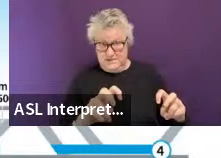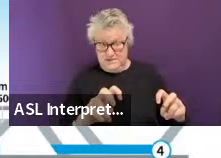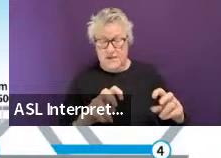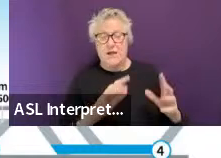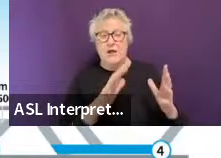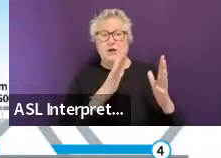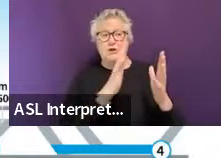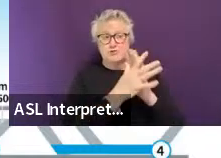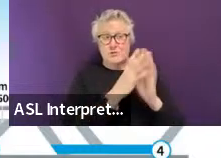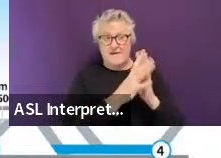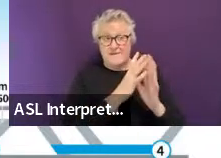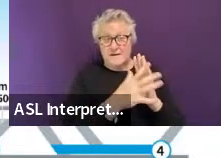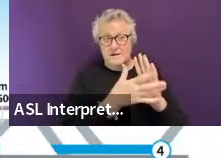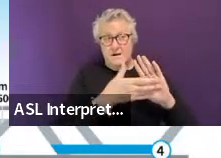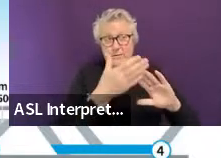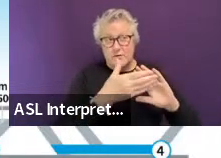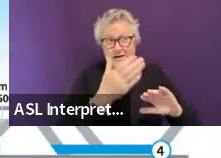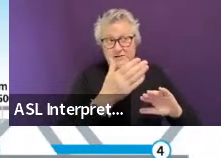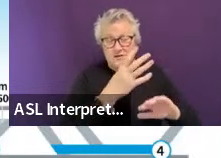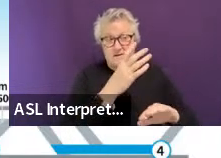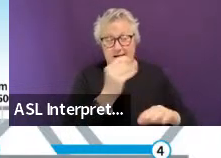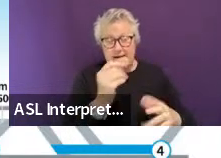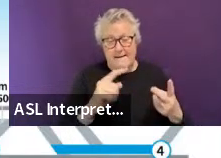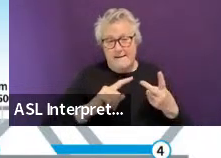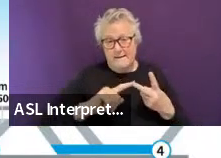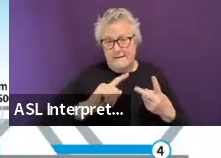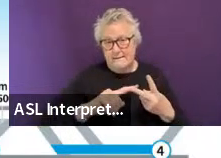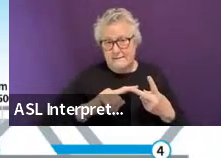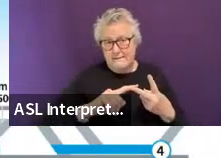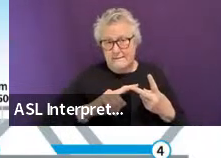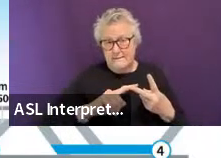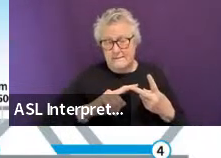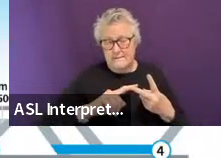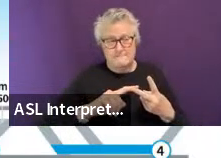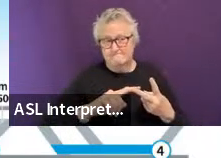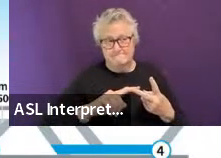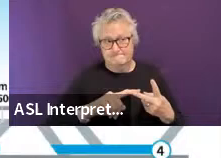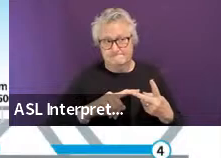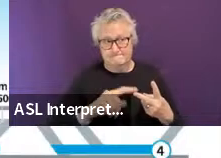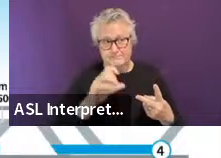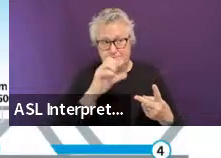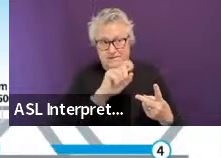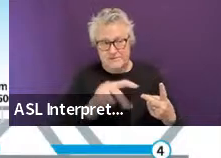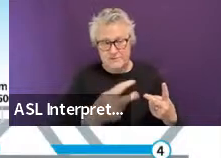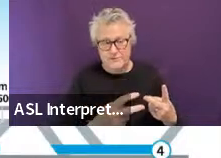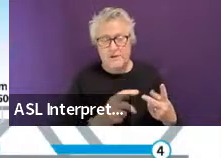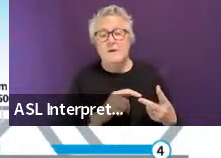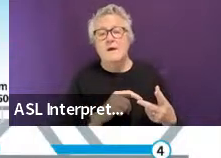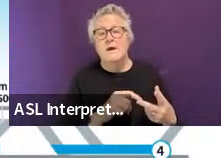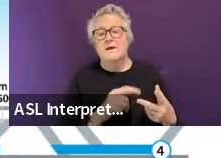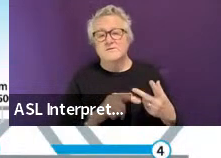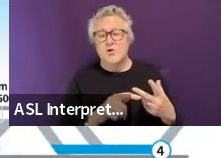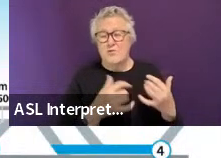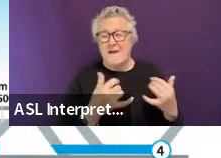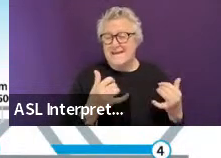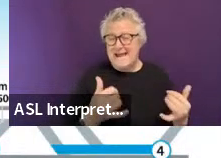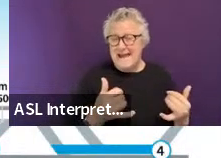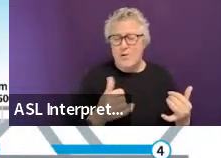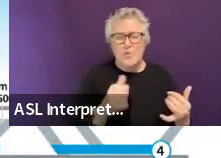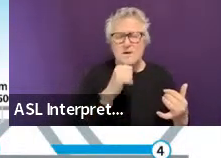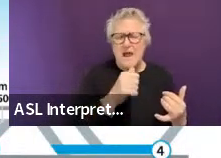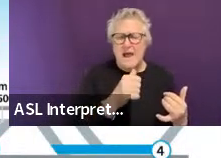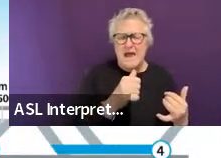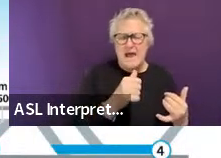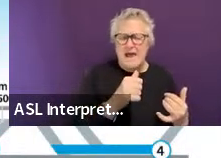operations, and tolling. So as we look at the number of aux lanes, because that's really all we're looking at now, we're not looking at the combinations, which we'll talk